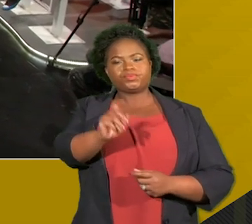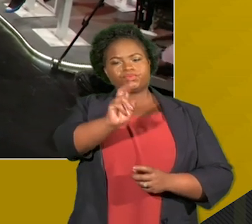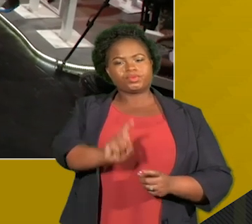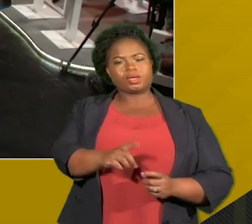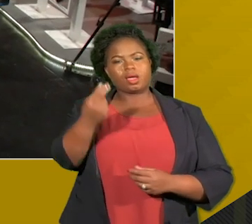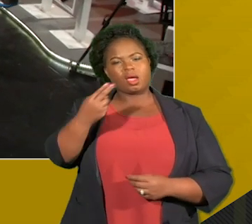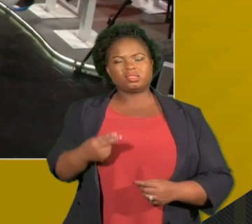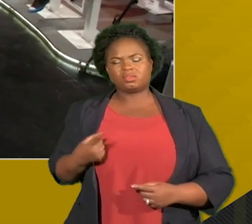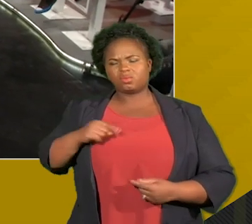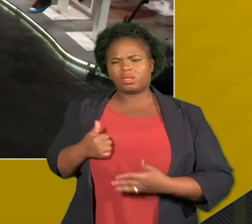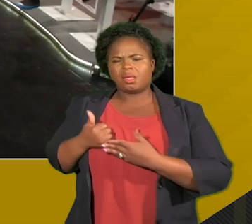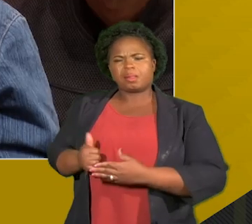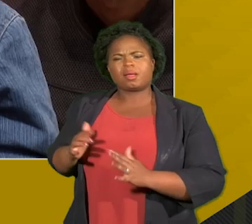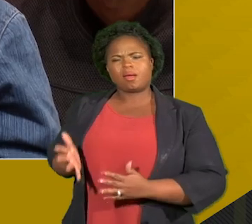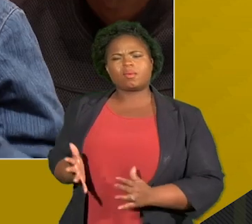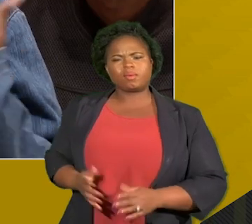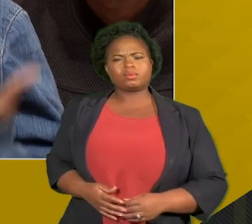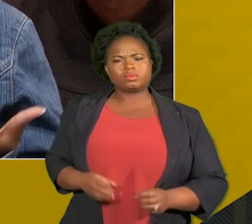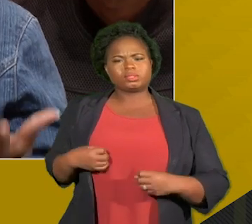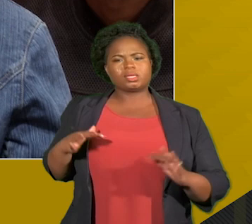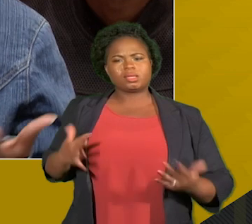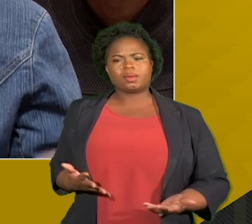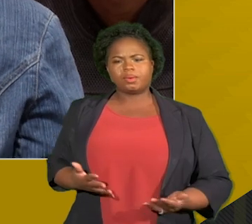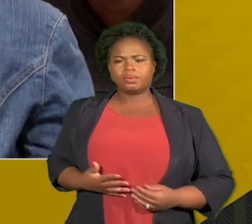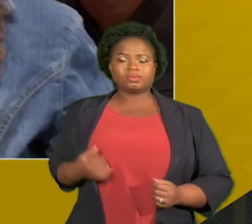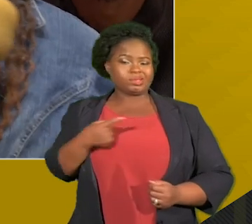kanjani thina, where can he actually start ukuthi like